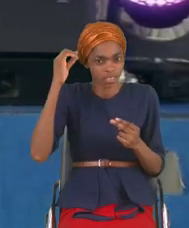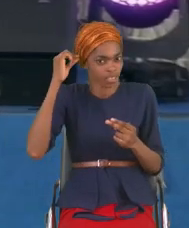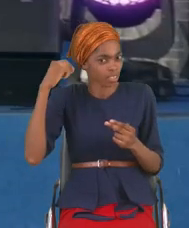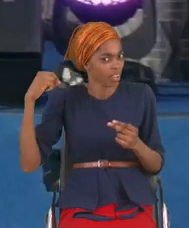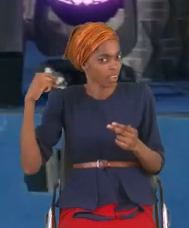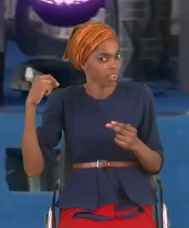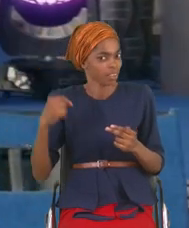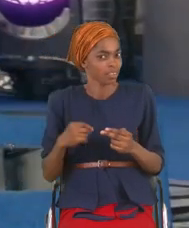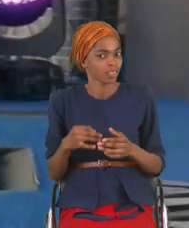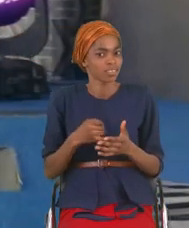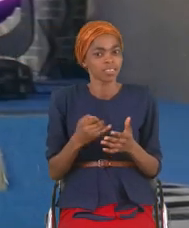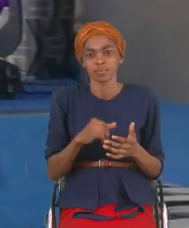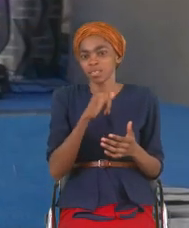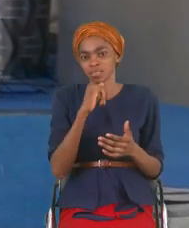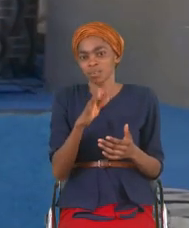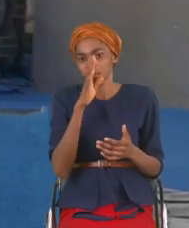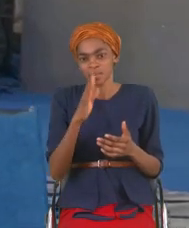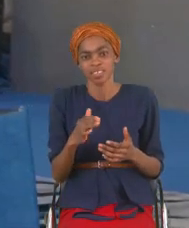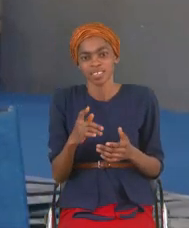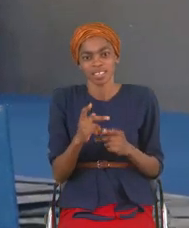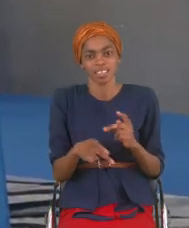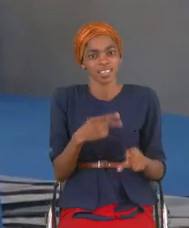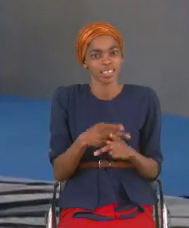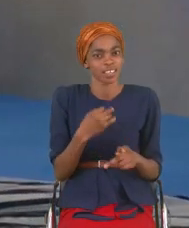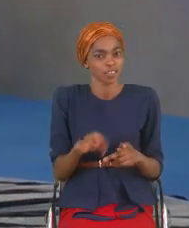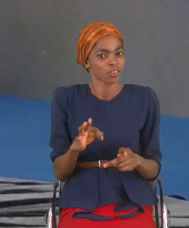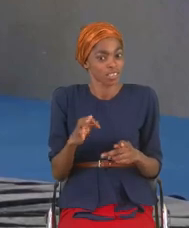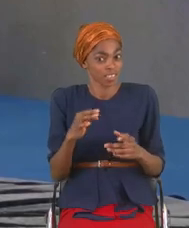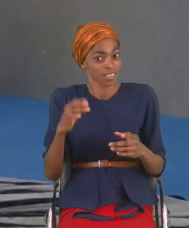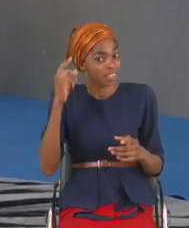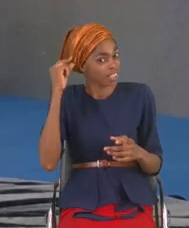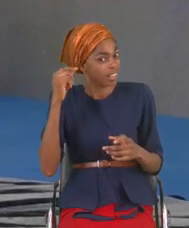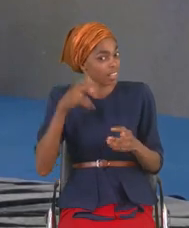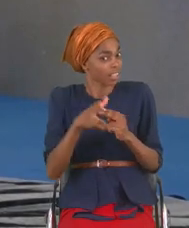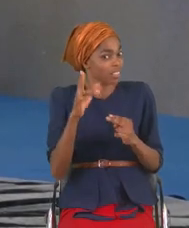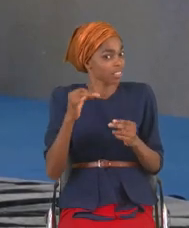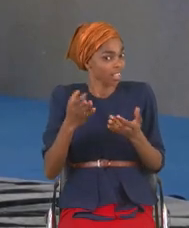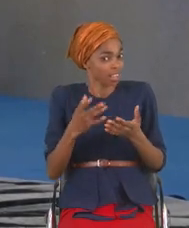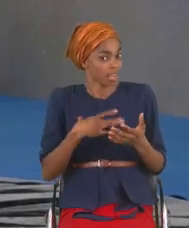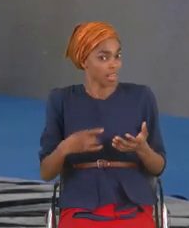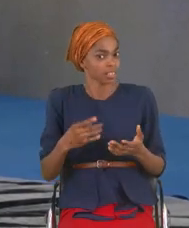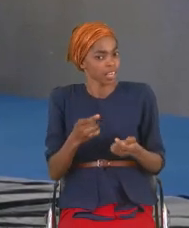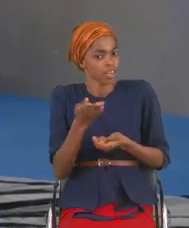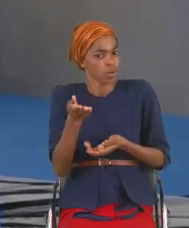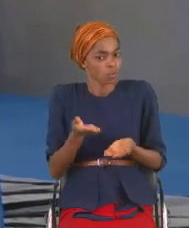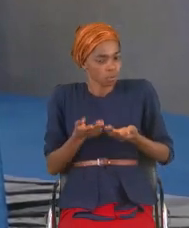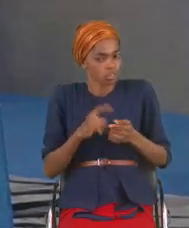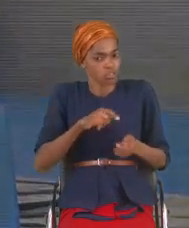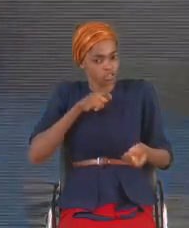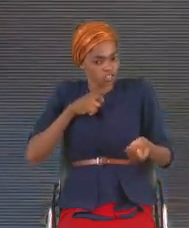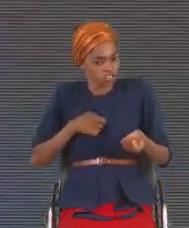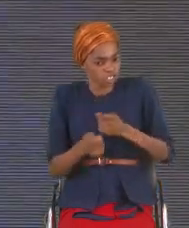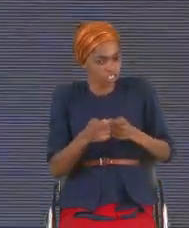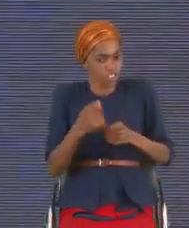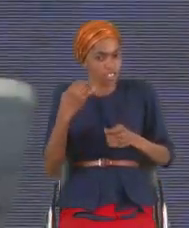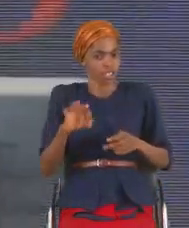of air quality lives because now they're trying to change his personality and then they make